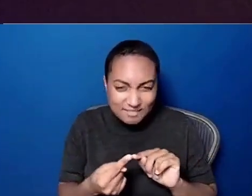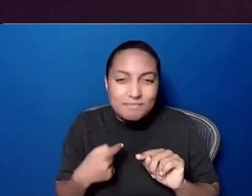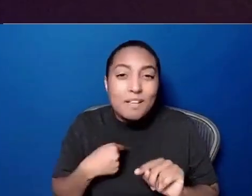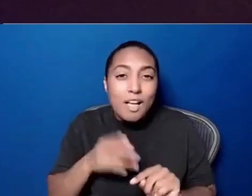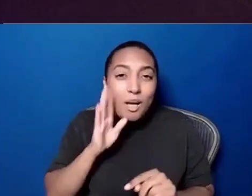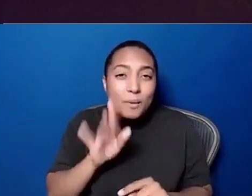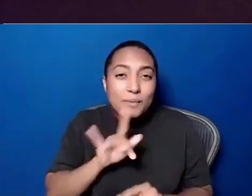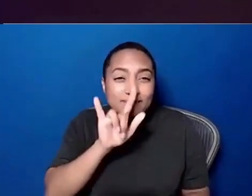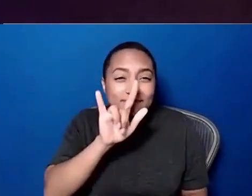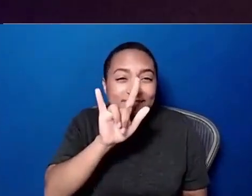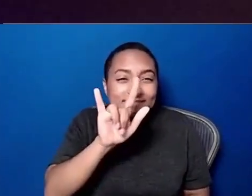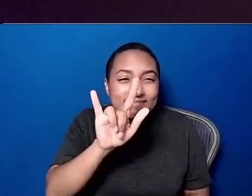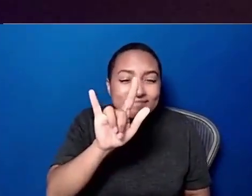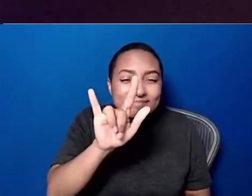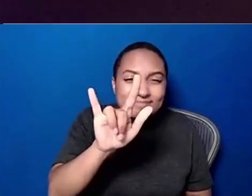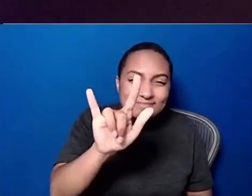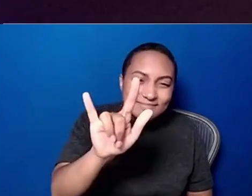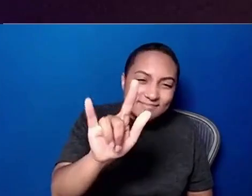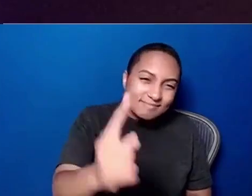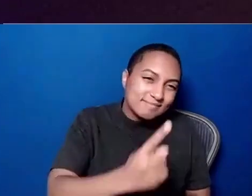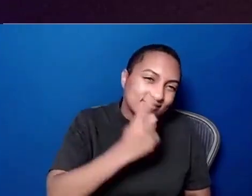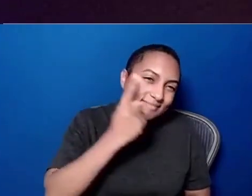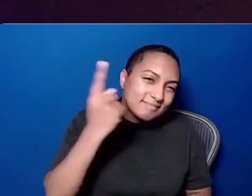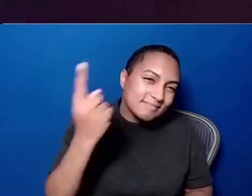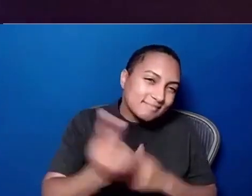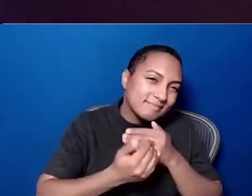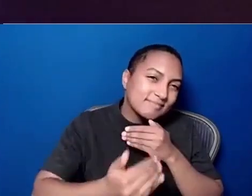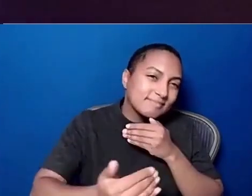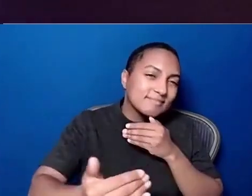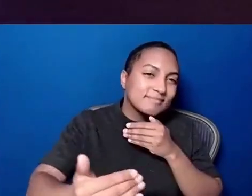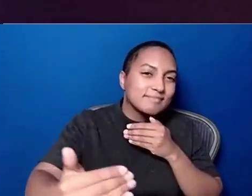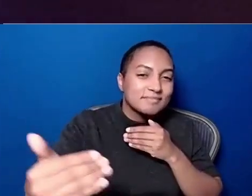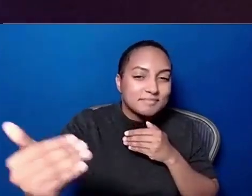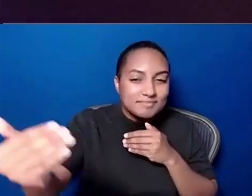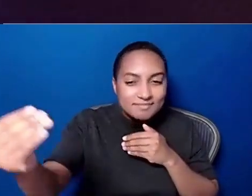always. That's the day I know I'm living, but